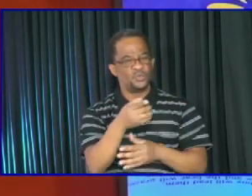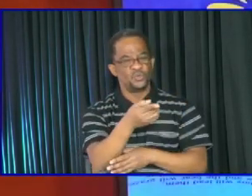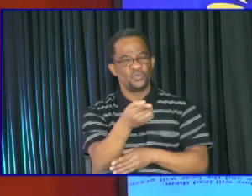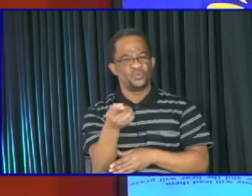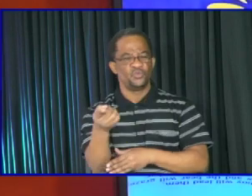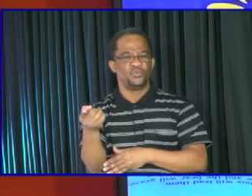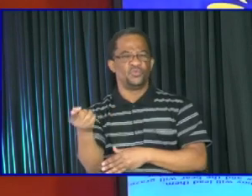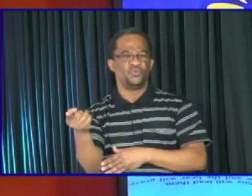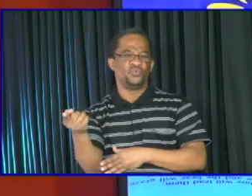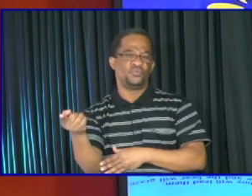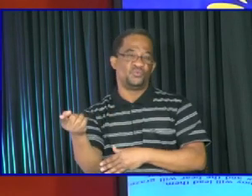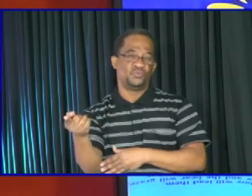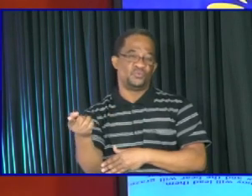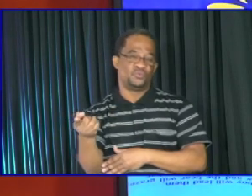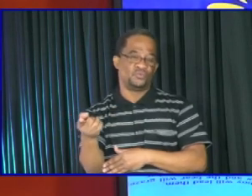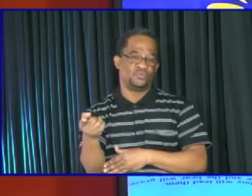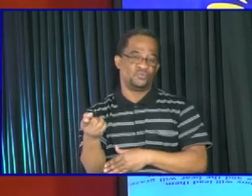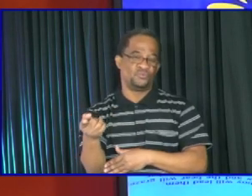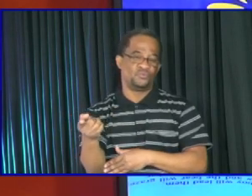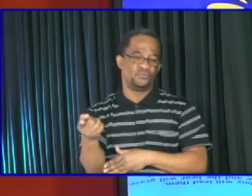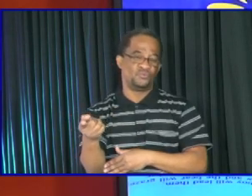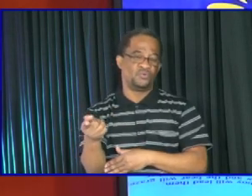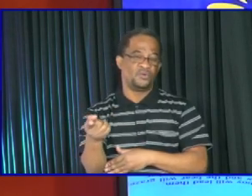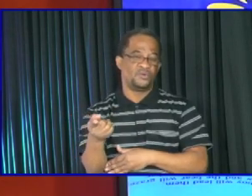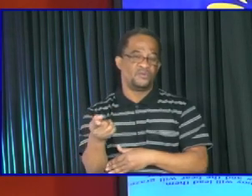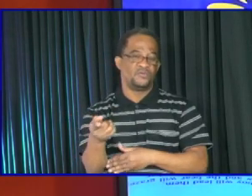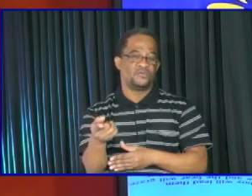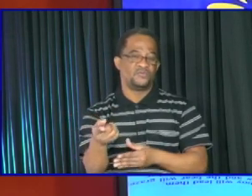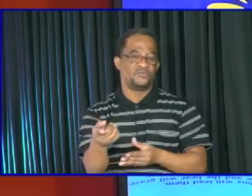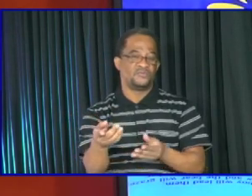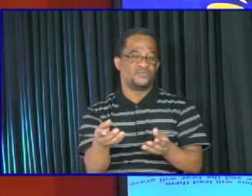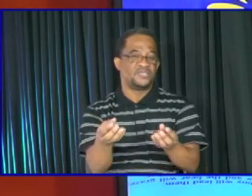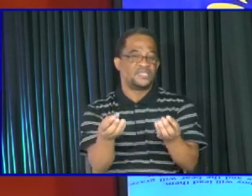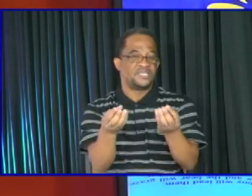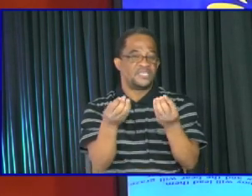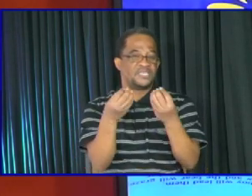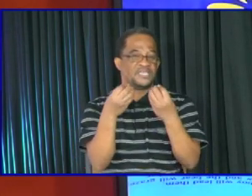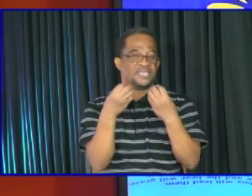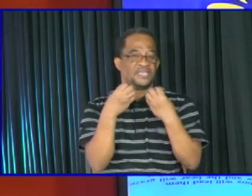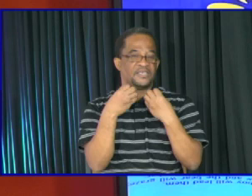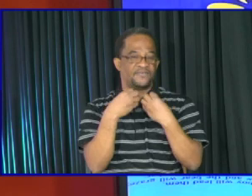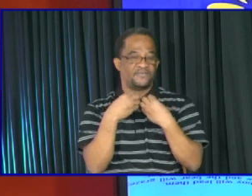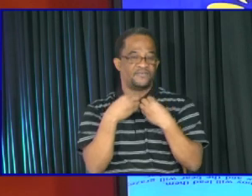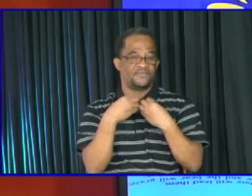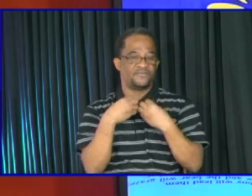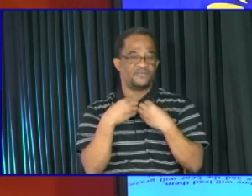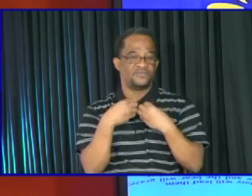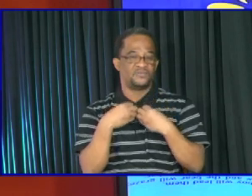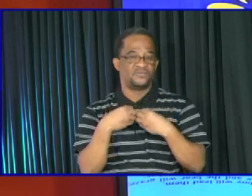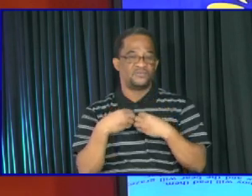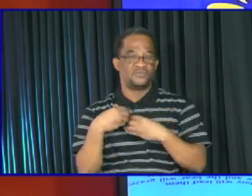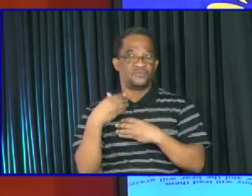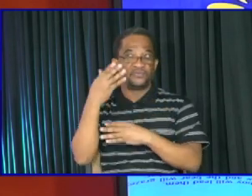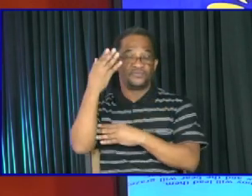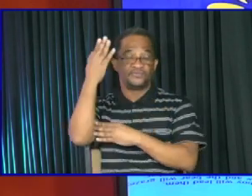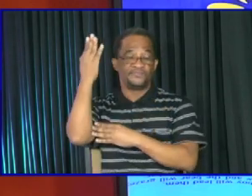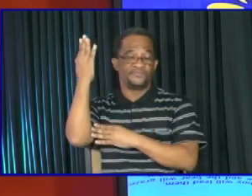hast thou born for me?